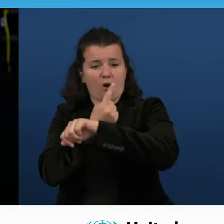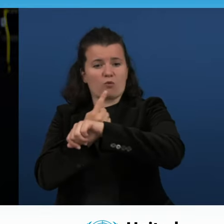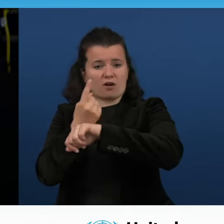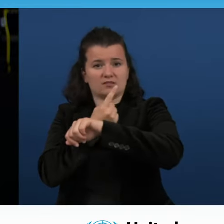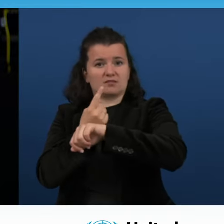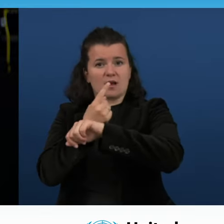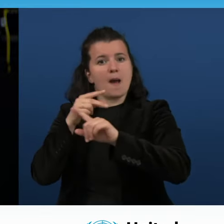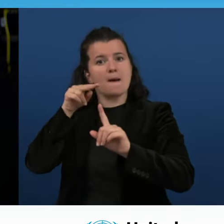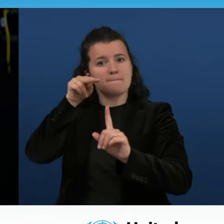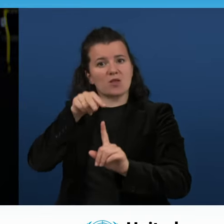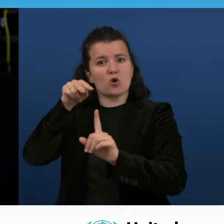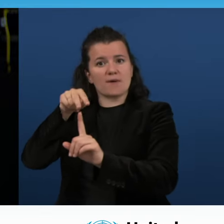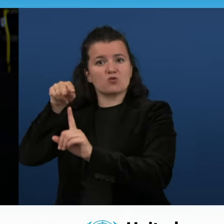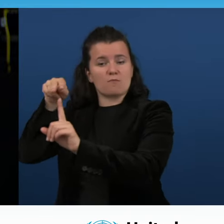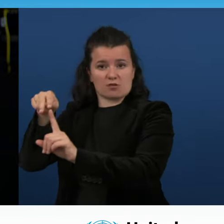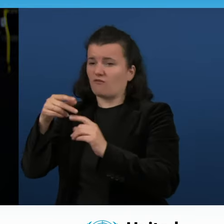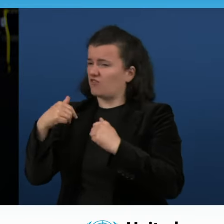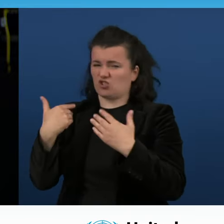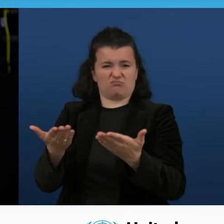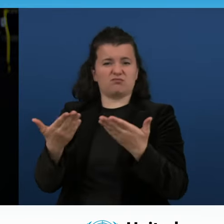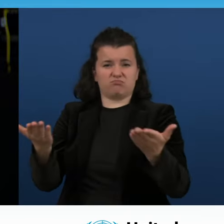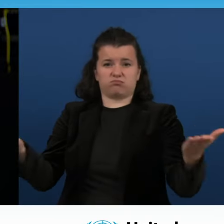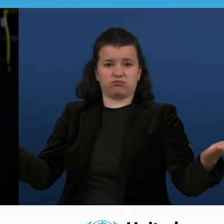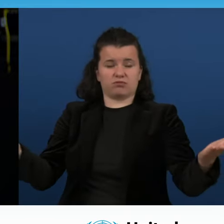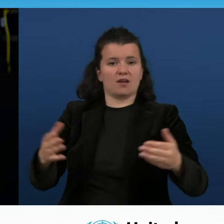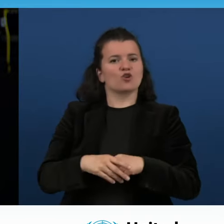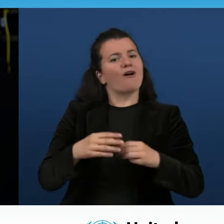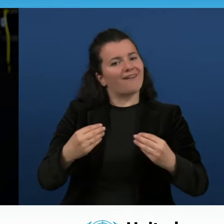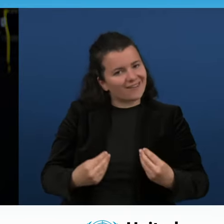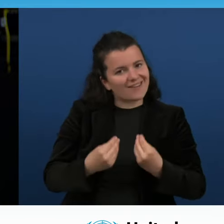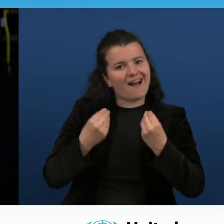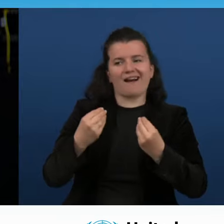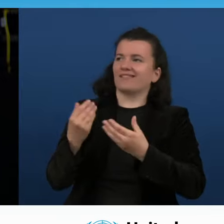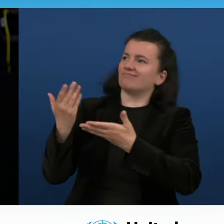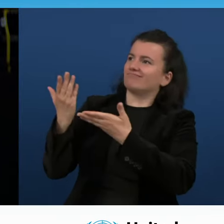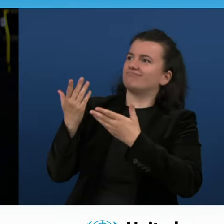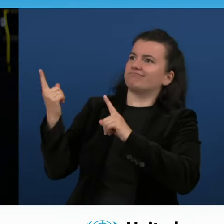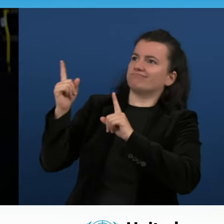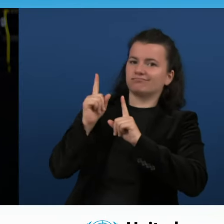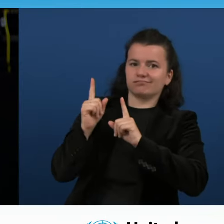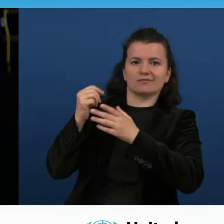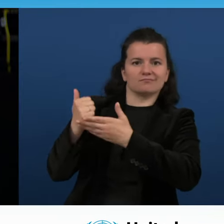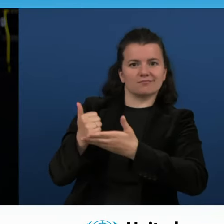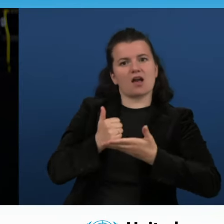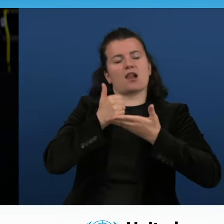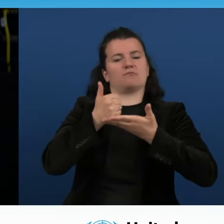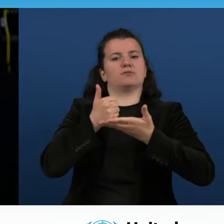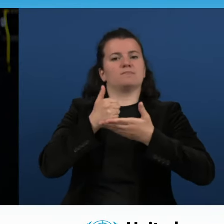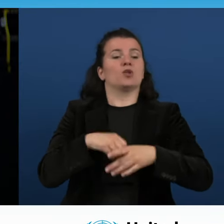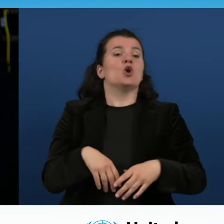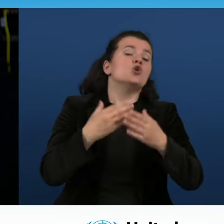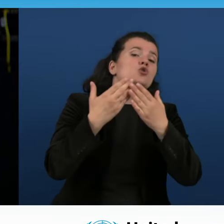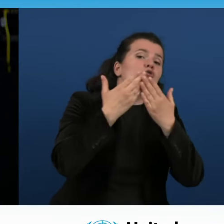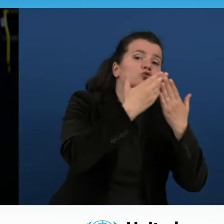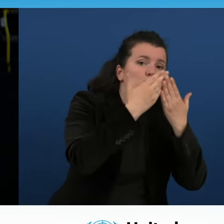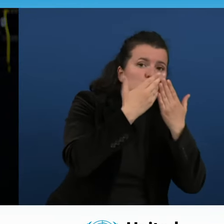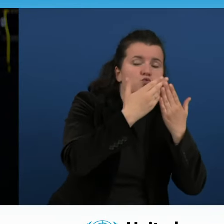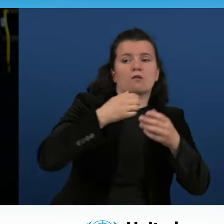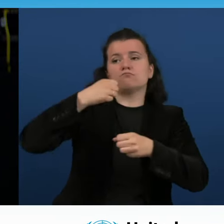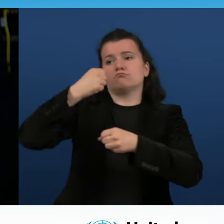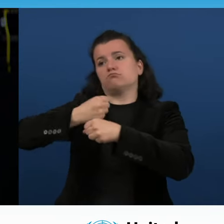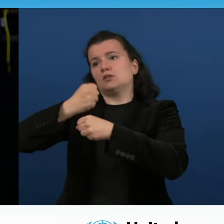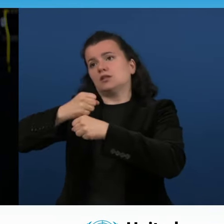face. Second, we can do this by bringing schools and companies, the realms of education and employment, closer